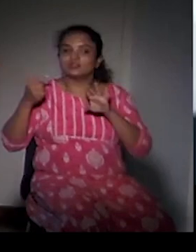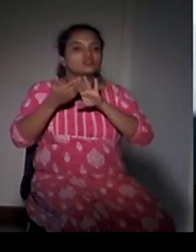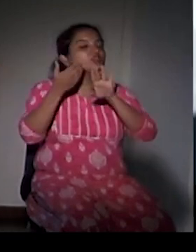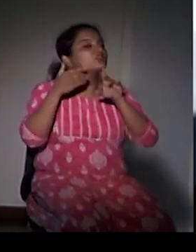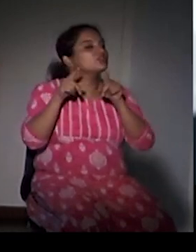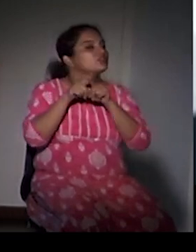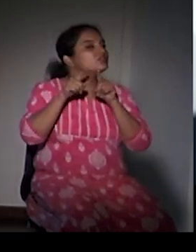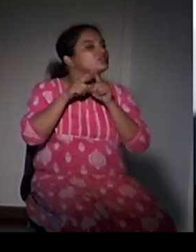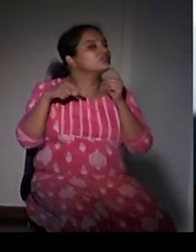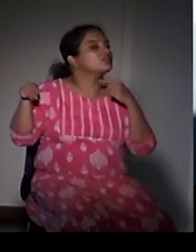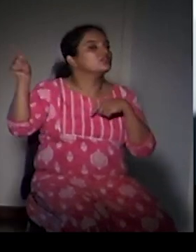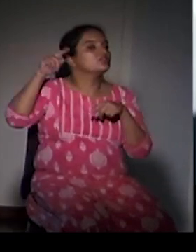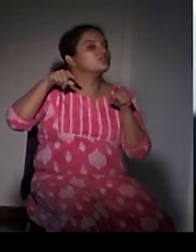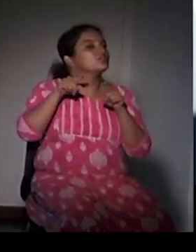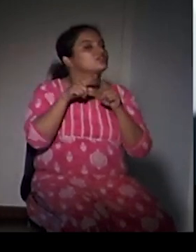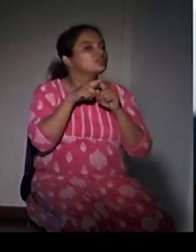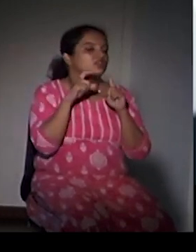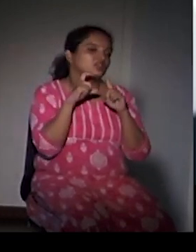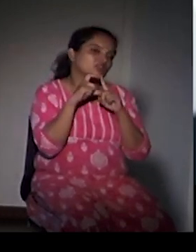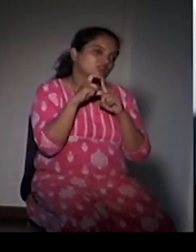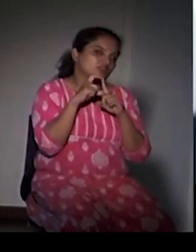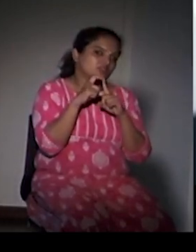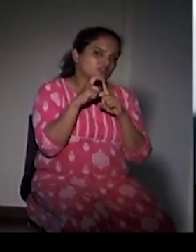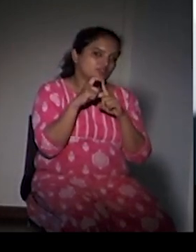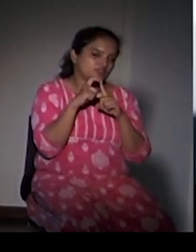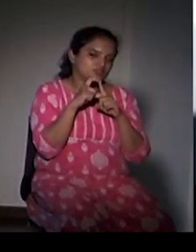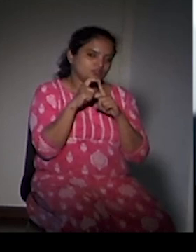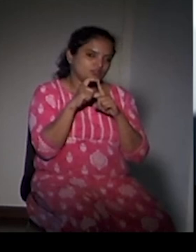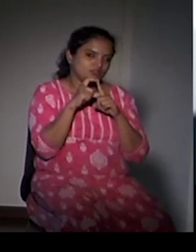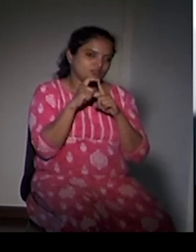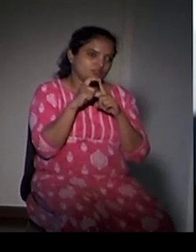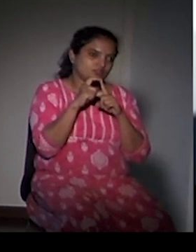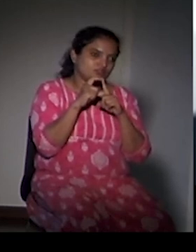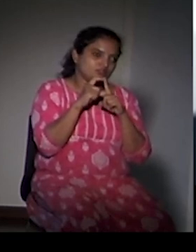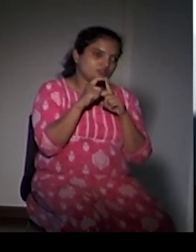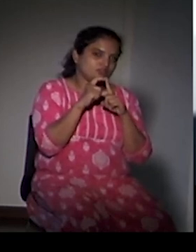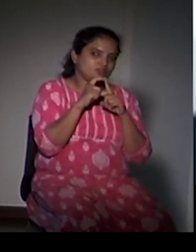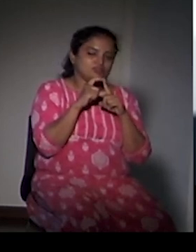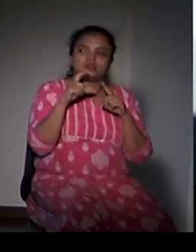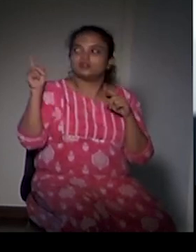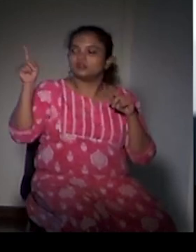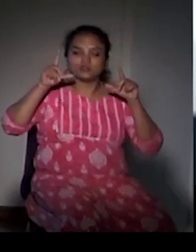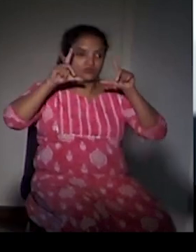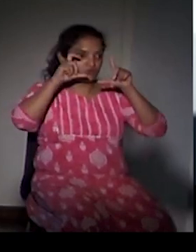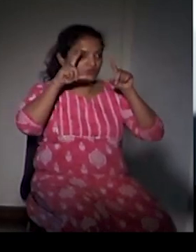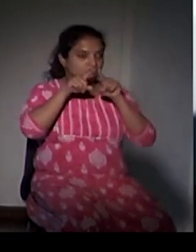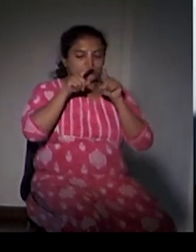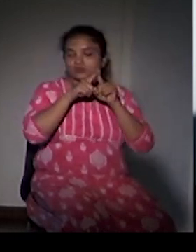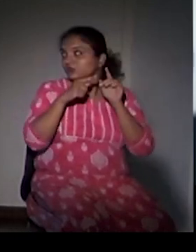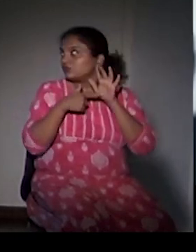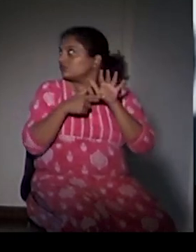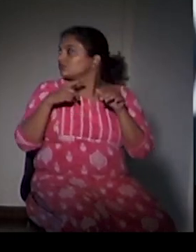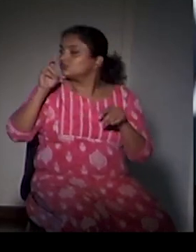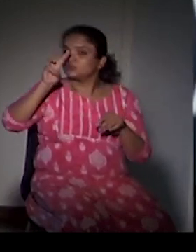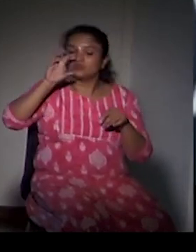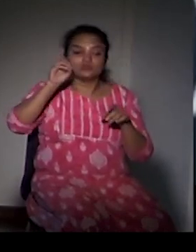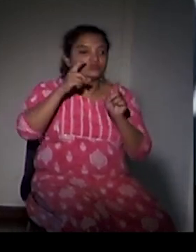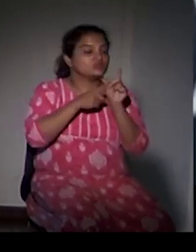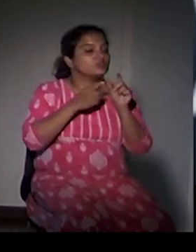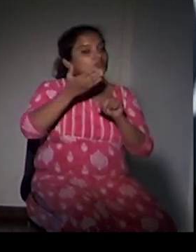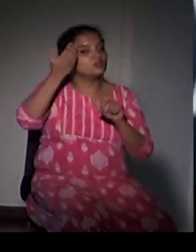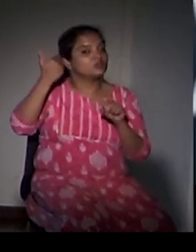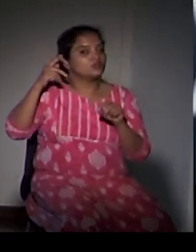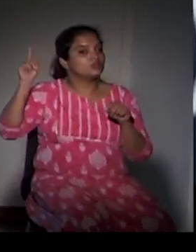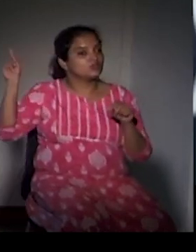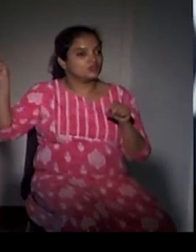in the south of Delhi, which this photograph was taken about 30 years ago near